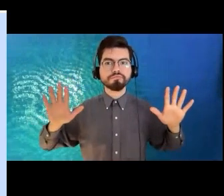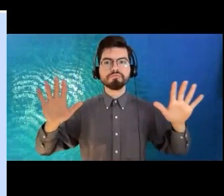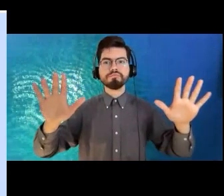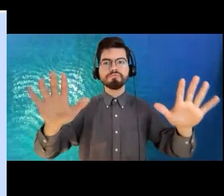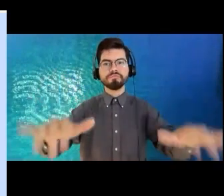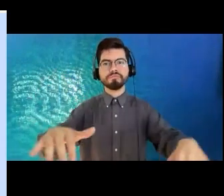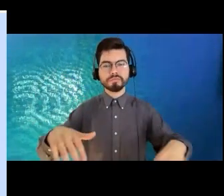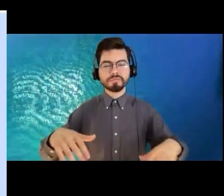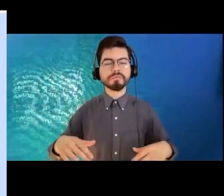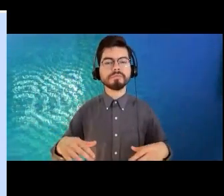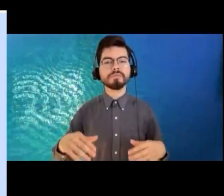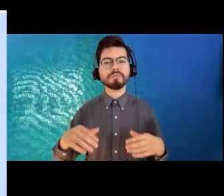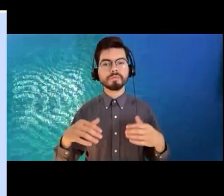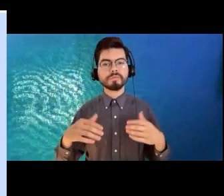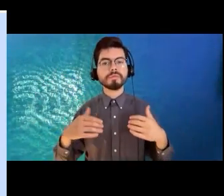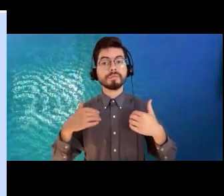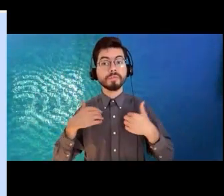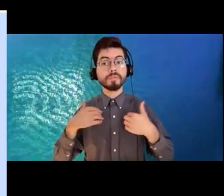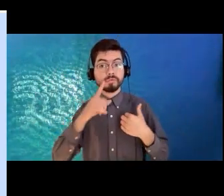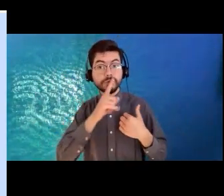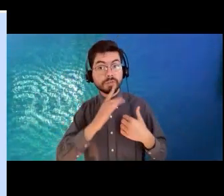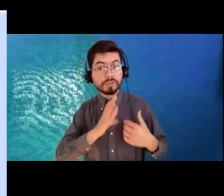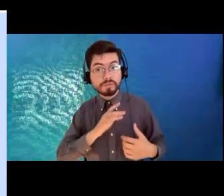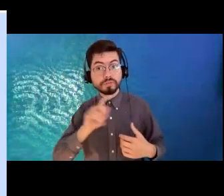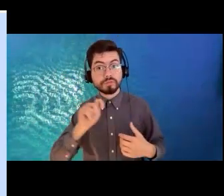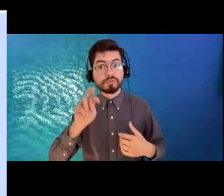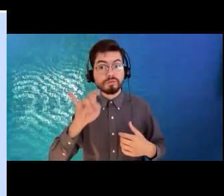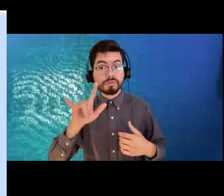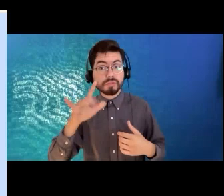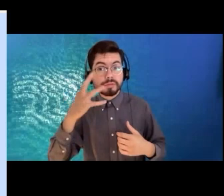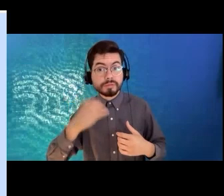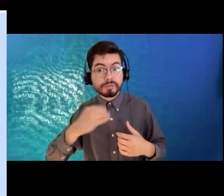experience on the, I think that would be the